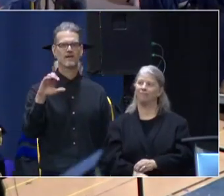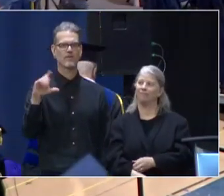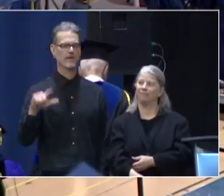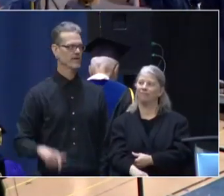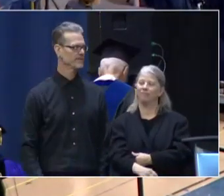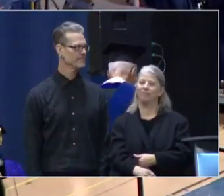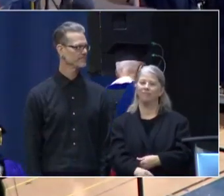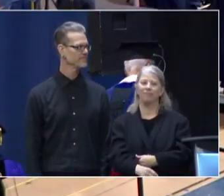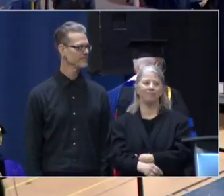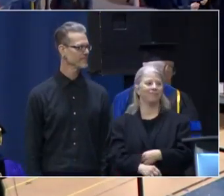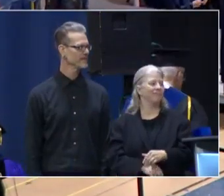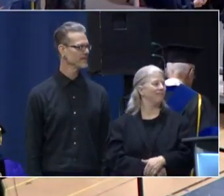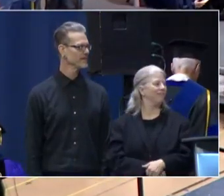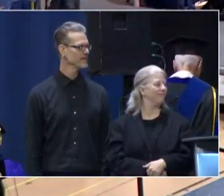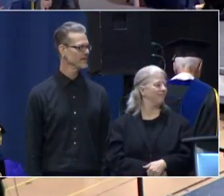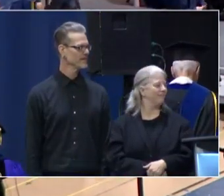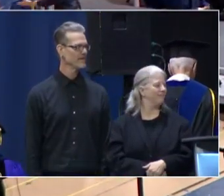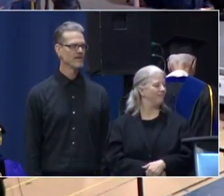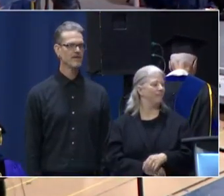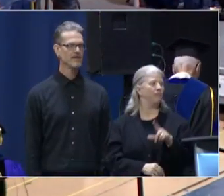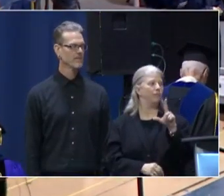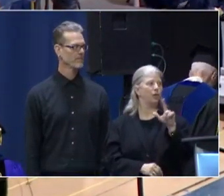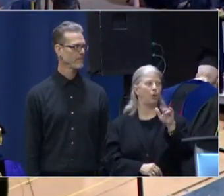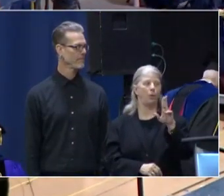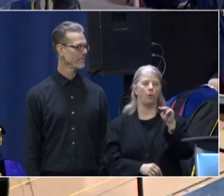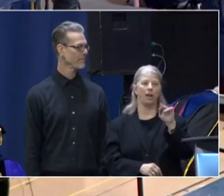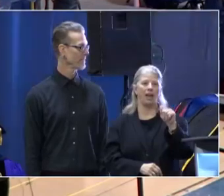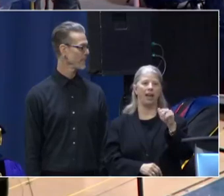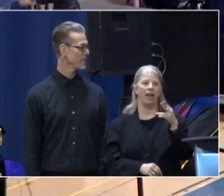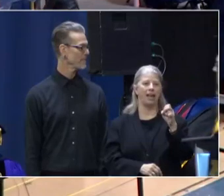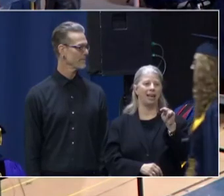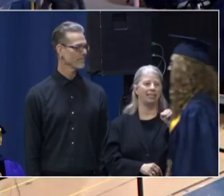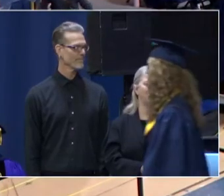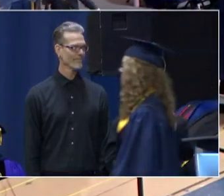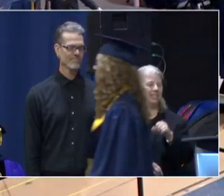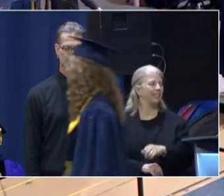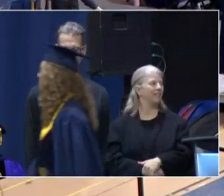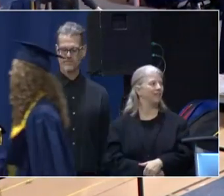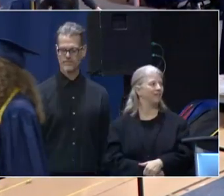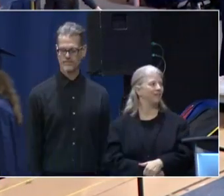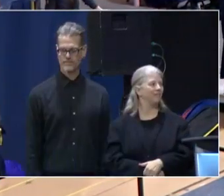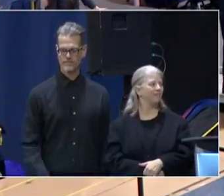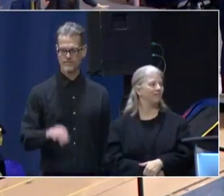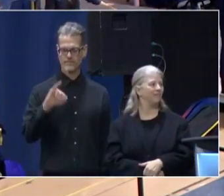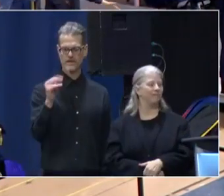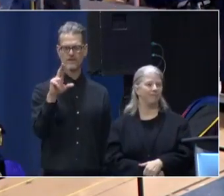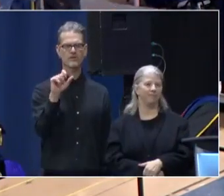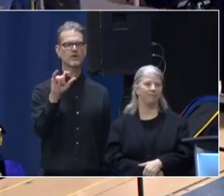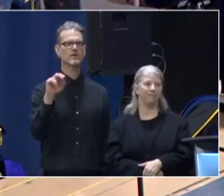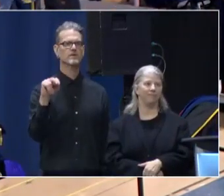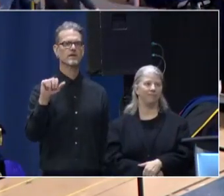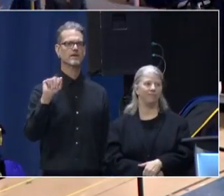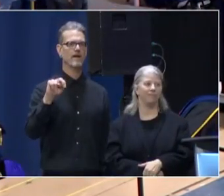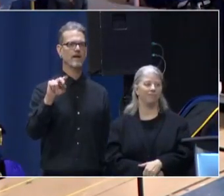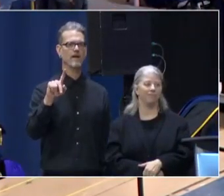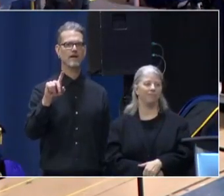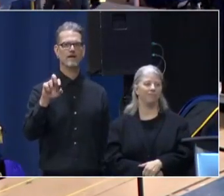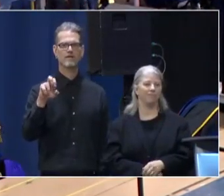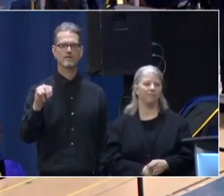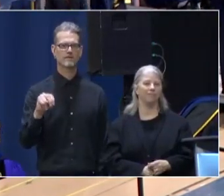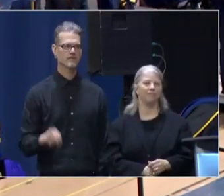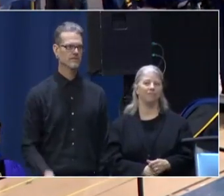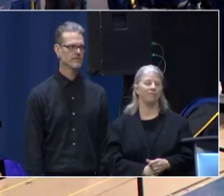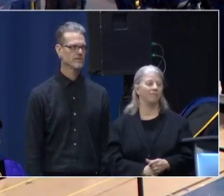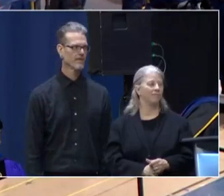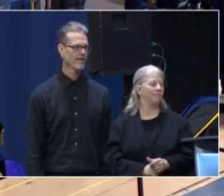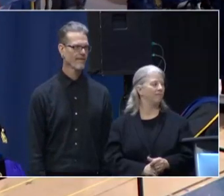Luna Haynes. Justin Anderson.